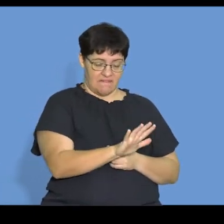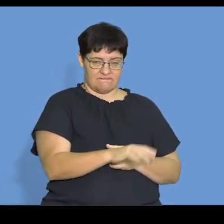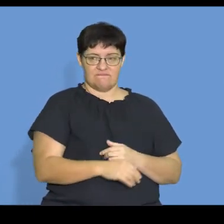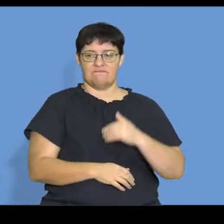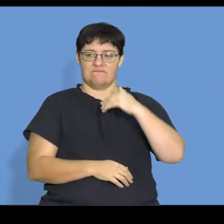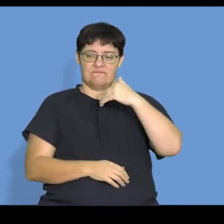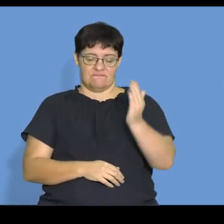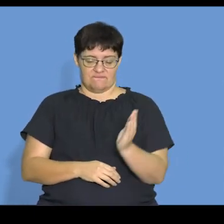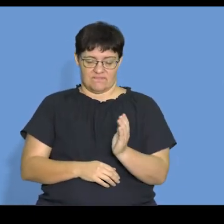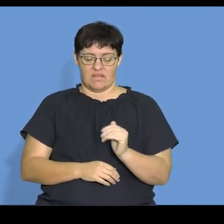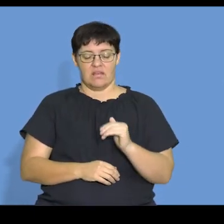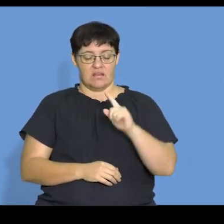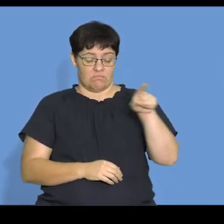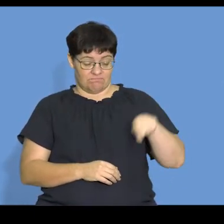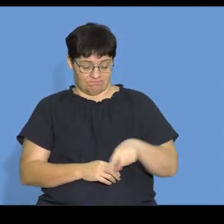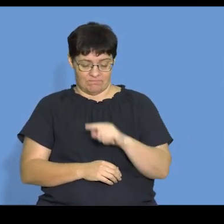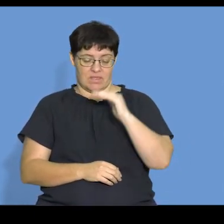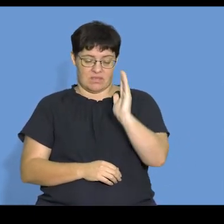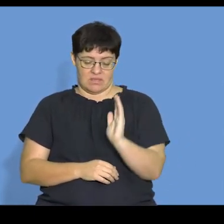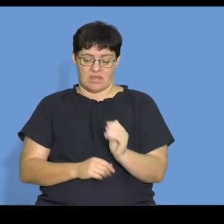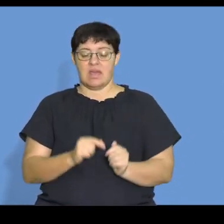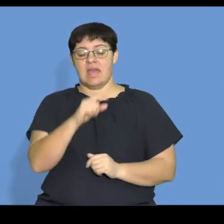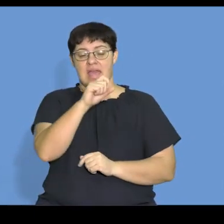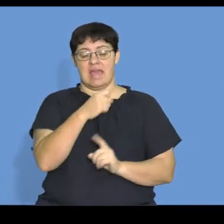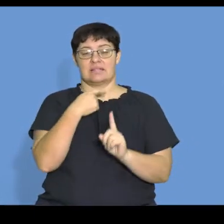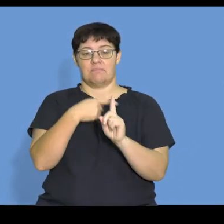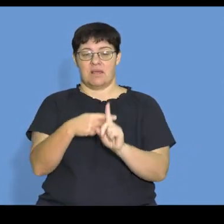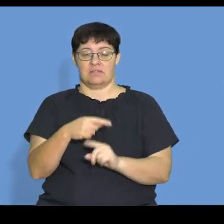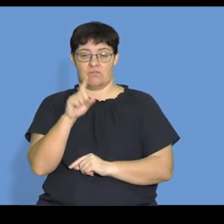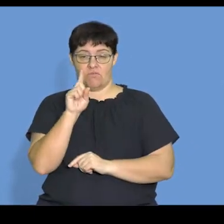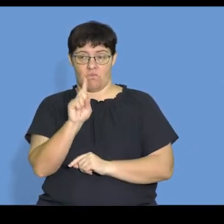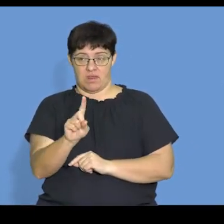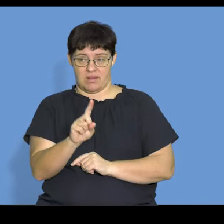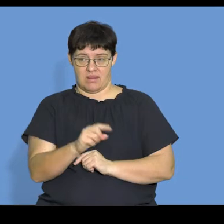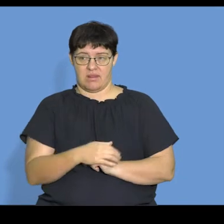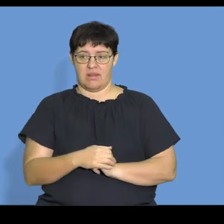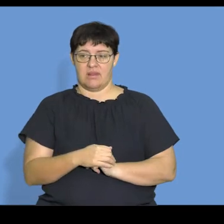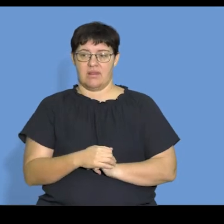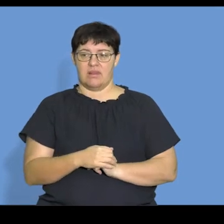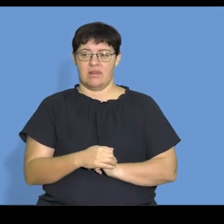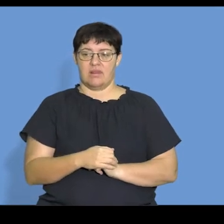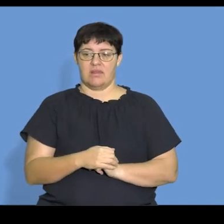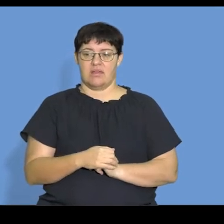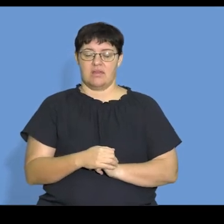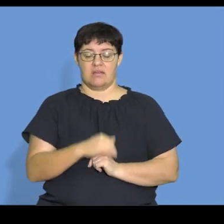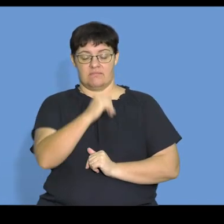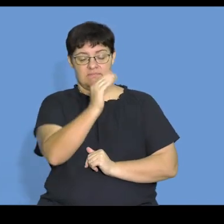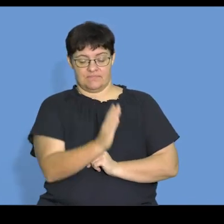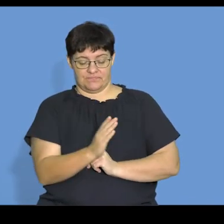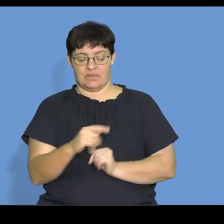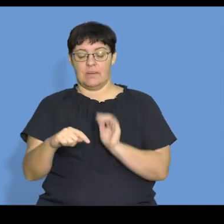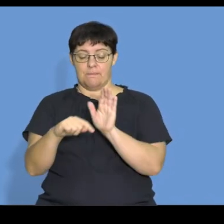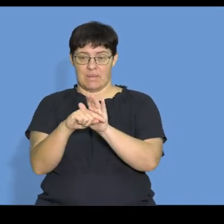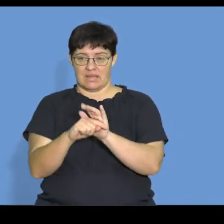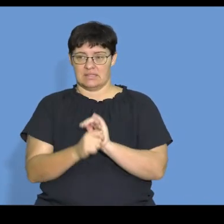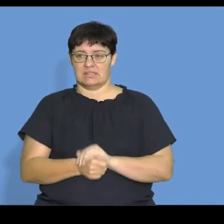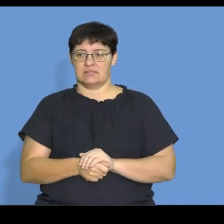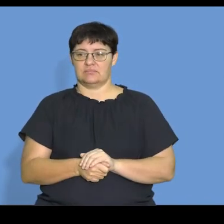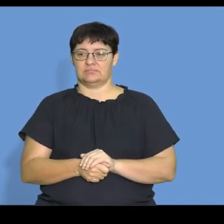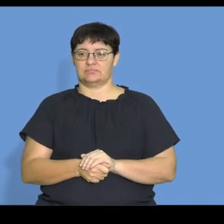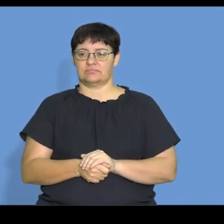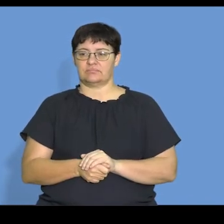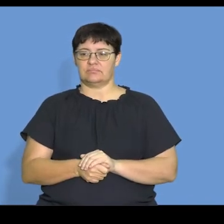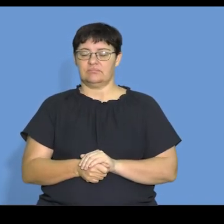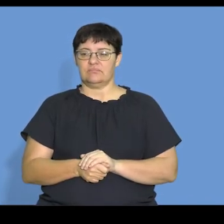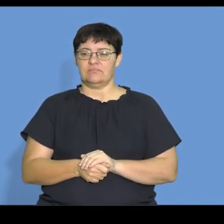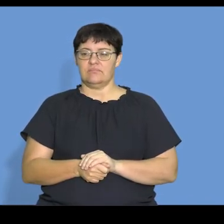my bracket there. I will have x plus 1 in the bracket minus 5 in one bracket